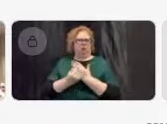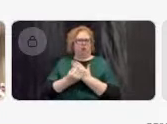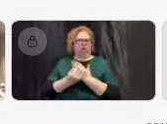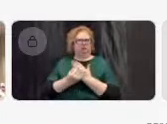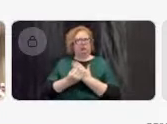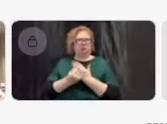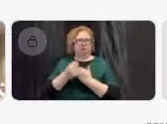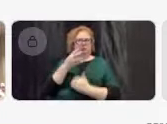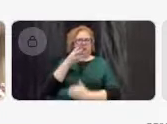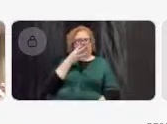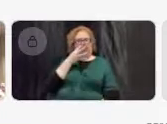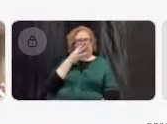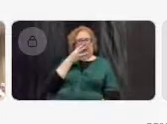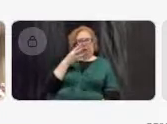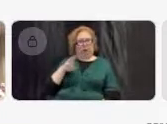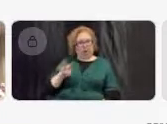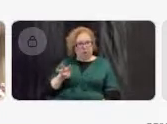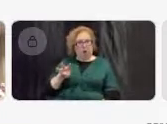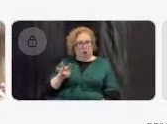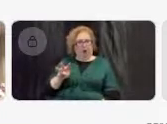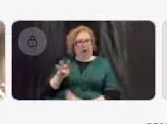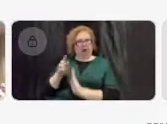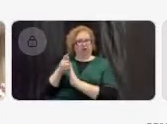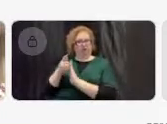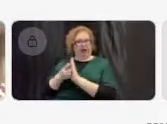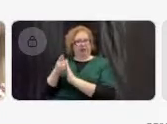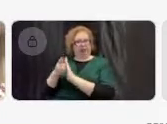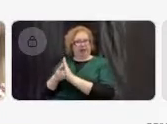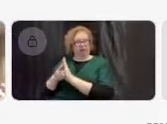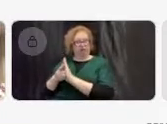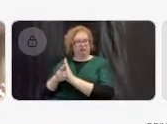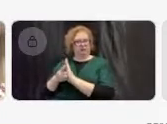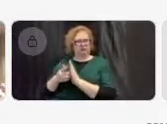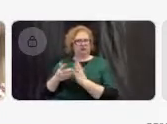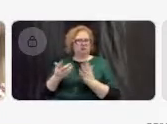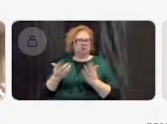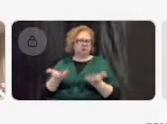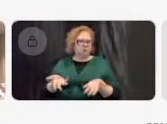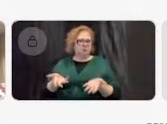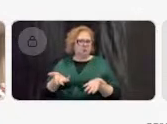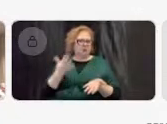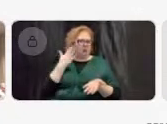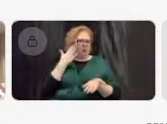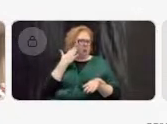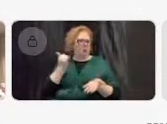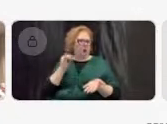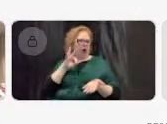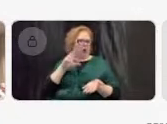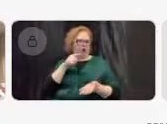ignoring these kinds of regulations, why are they going to do anything differently?